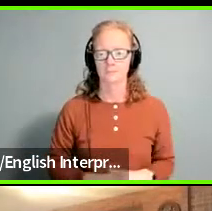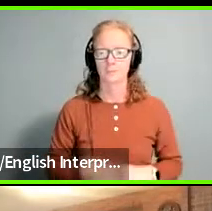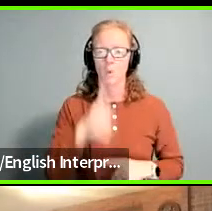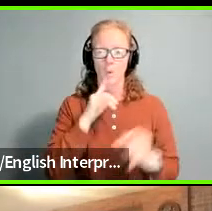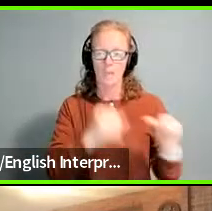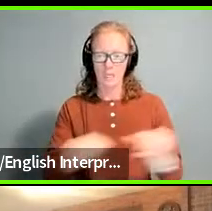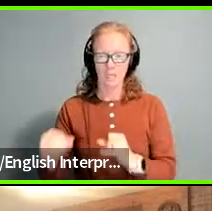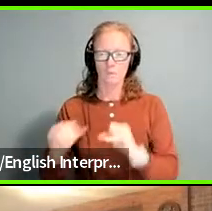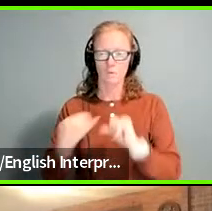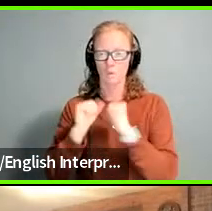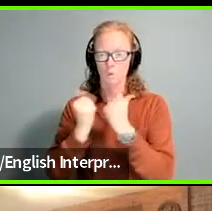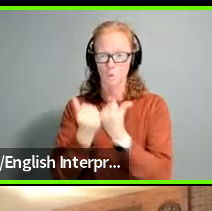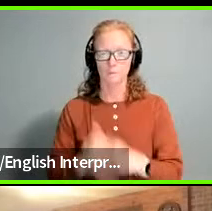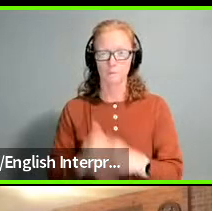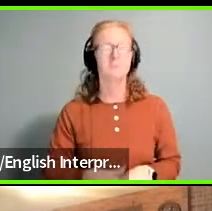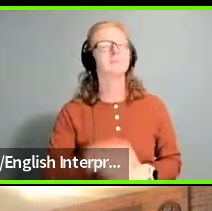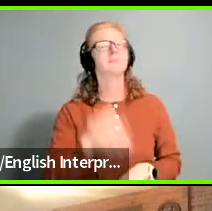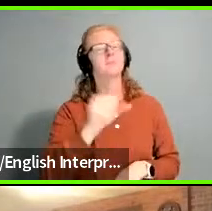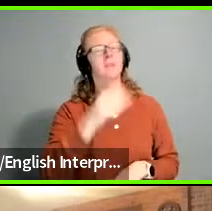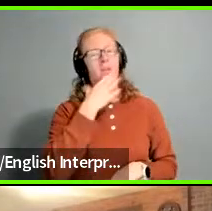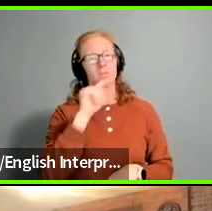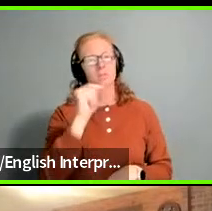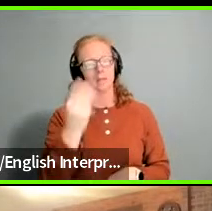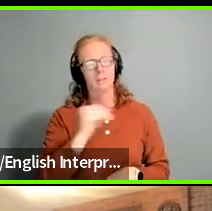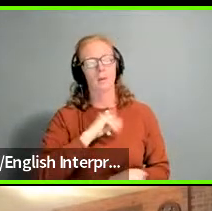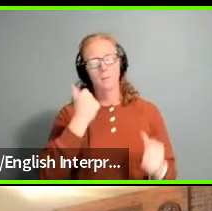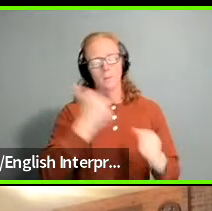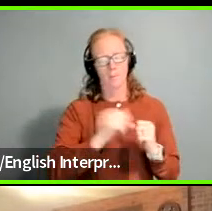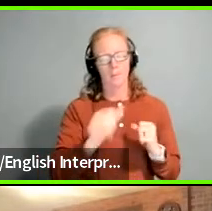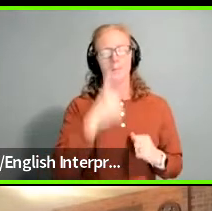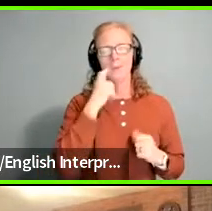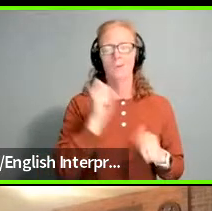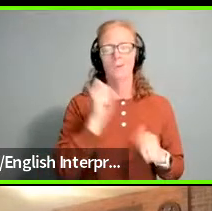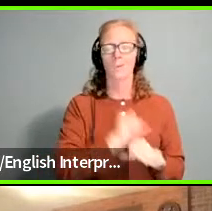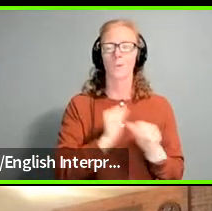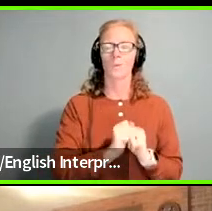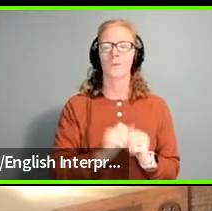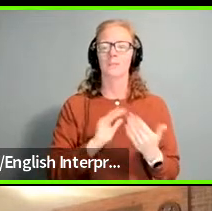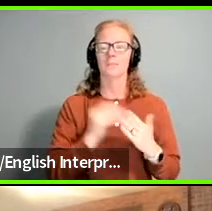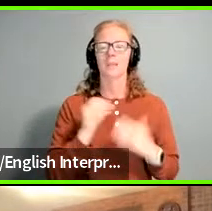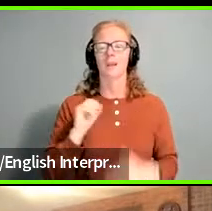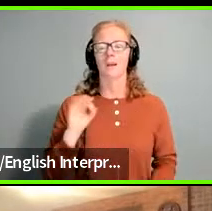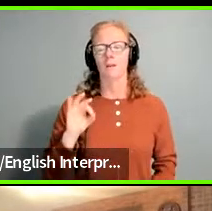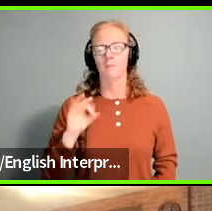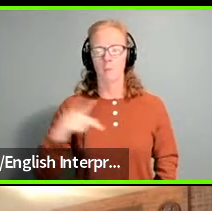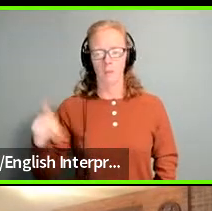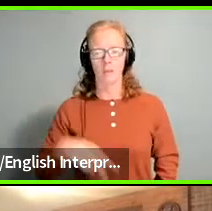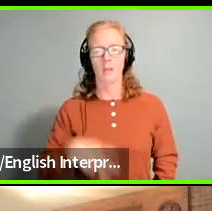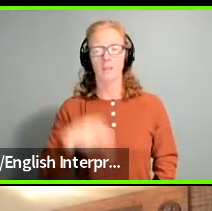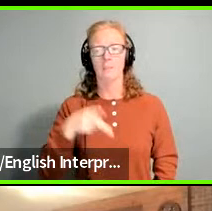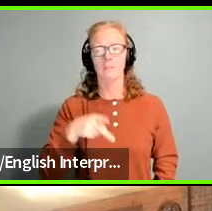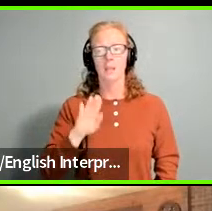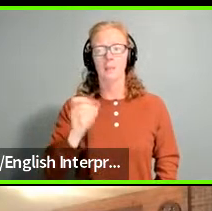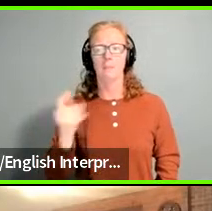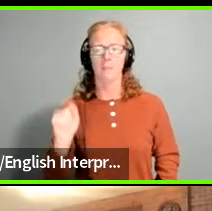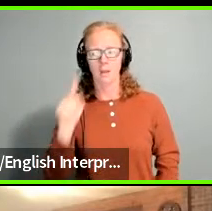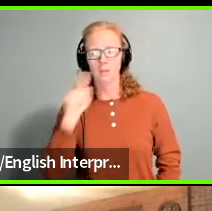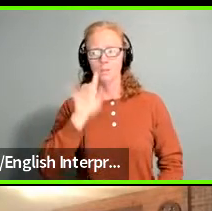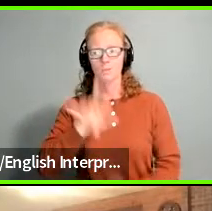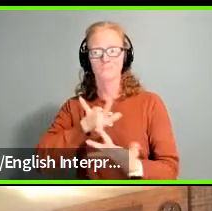Thank you for that, Tom. I will keep that in mind, especially as we work with the City of Portland and PBOT to do outreach to those